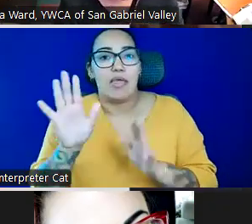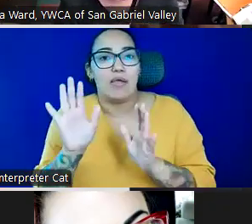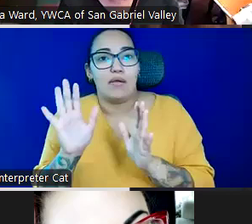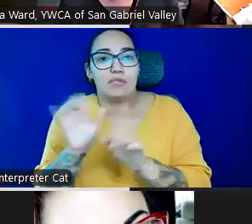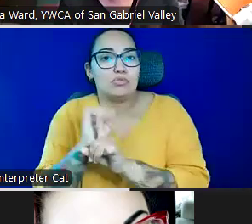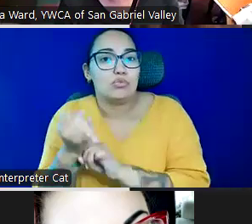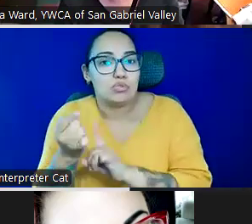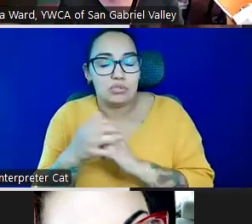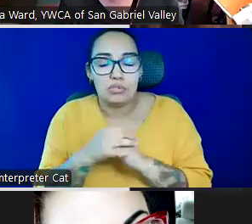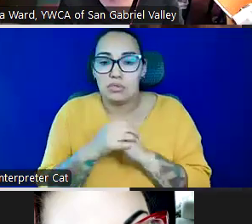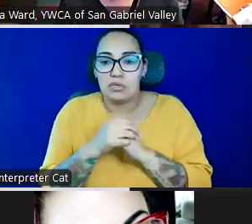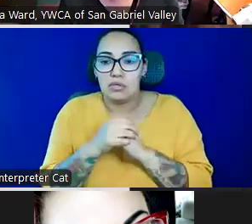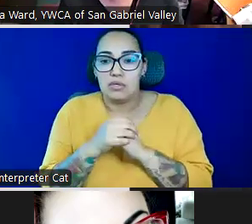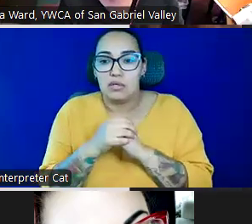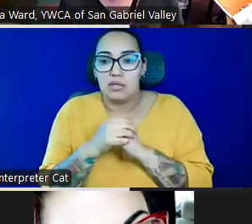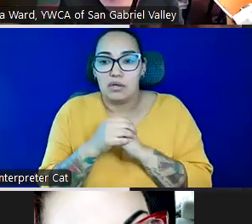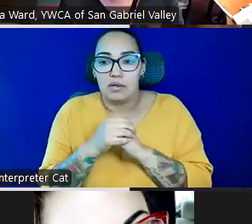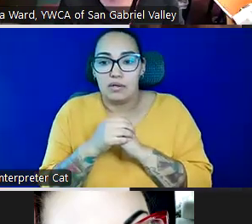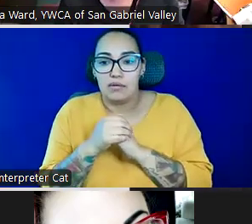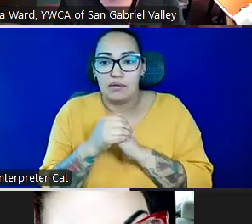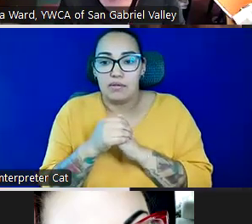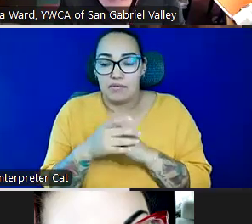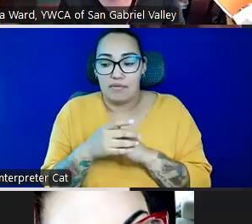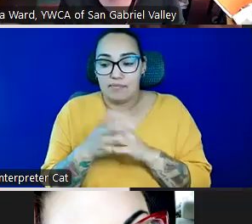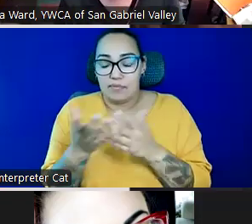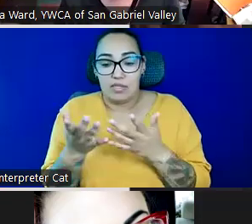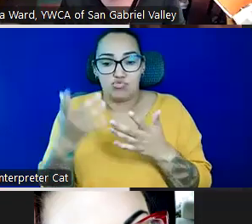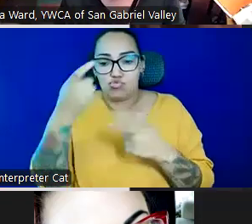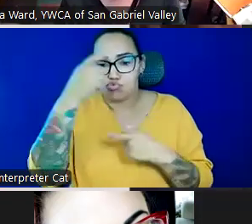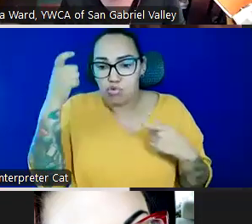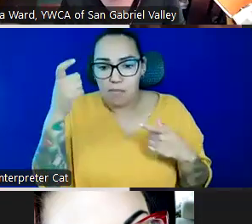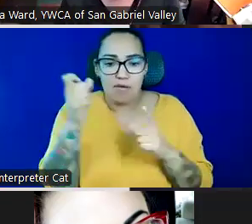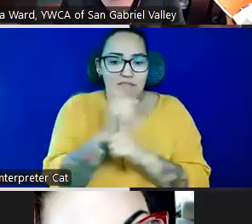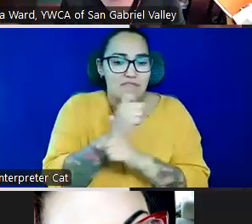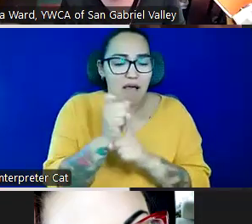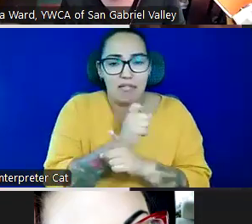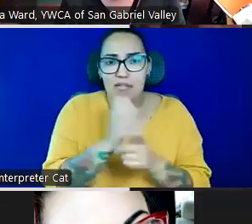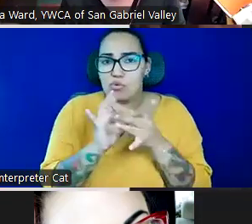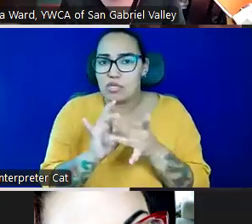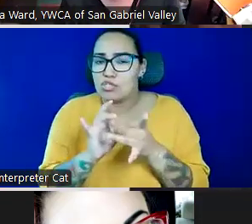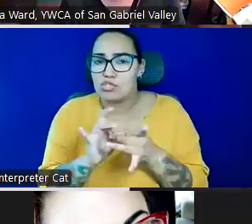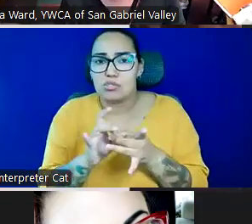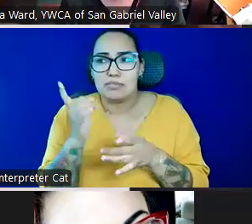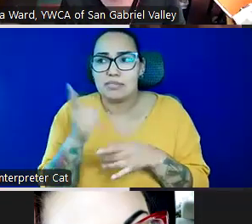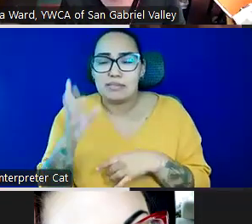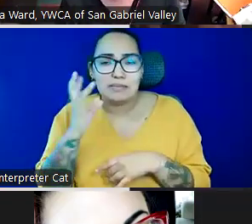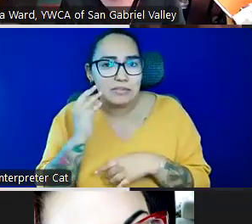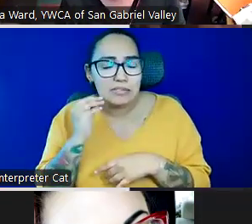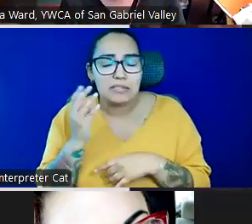fleeing um, a um, a trauma and violent relationship,